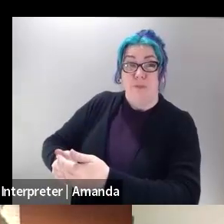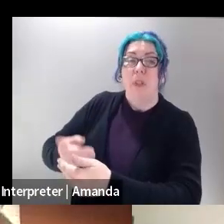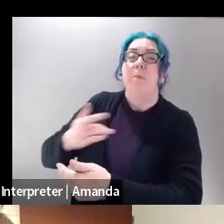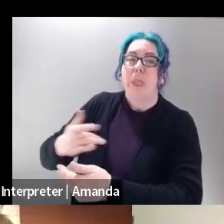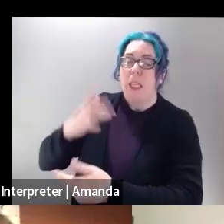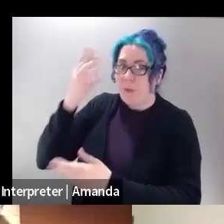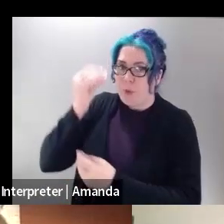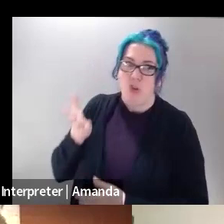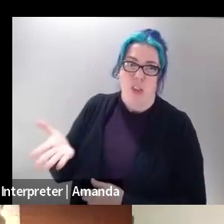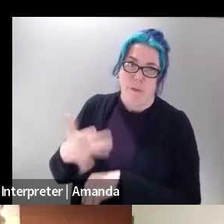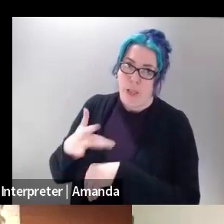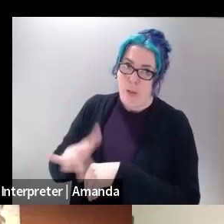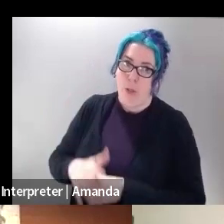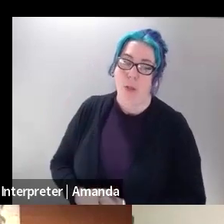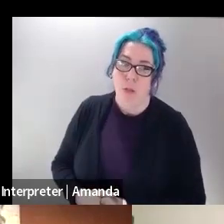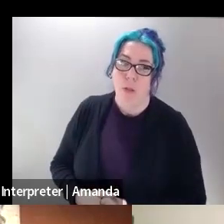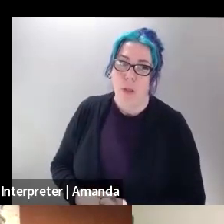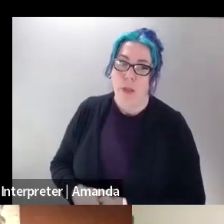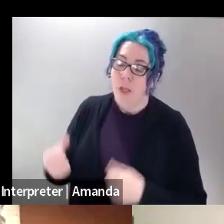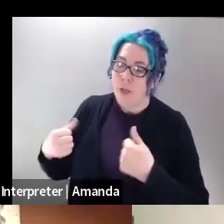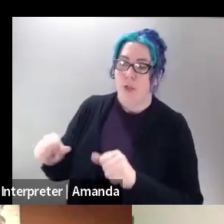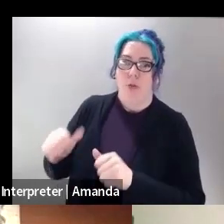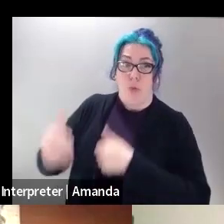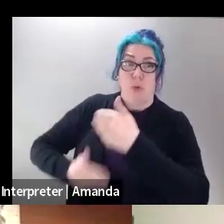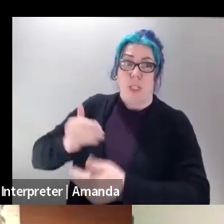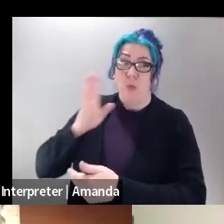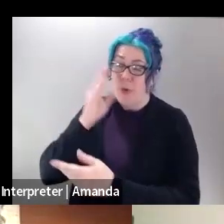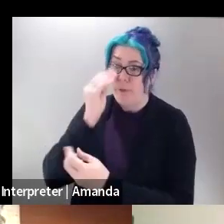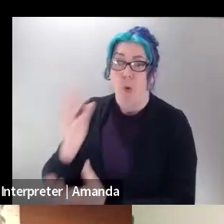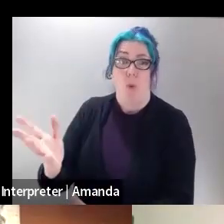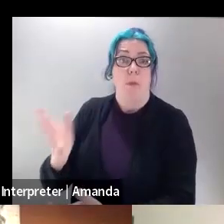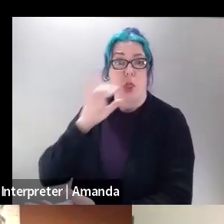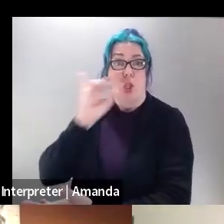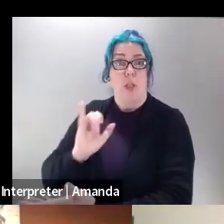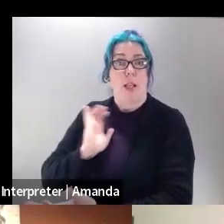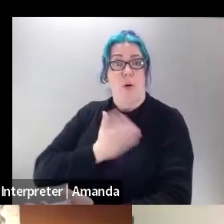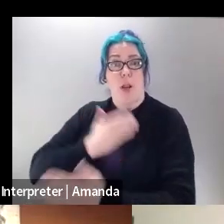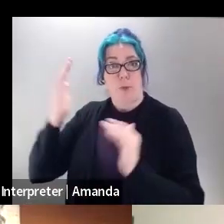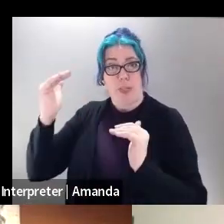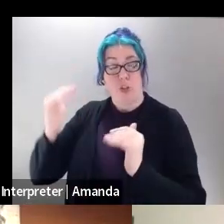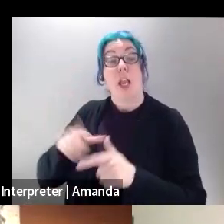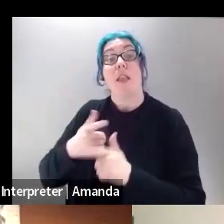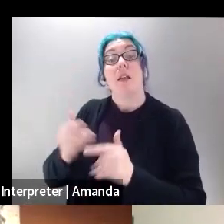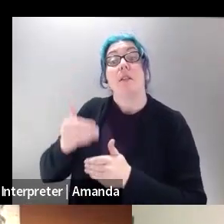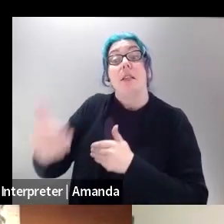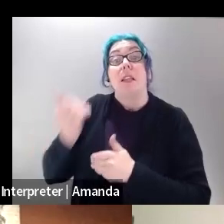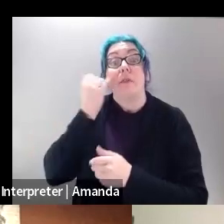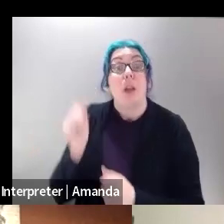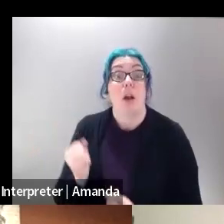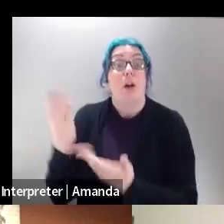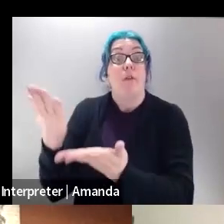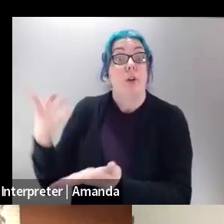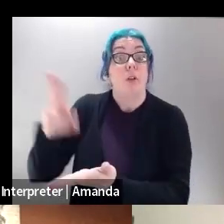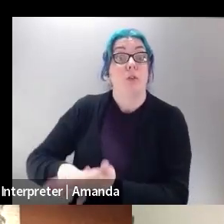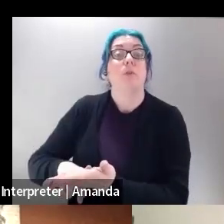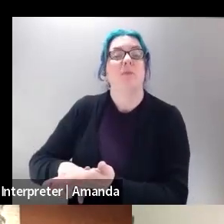the audition process itself. And then part of the, like, moving forward towards offer, part of that conversation then, like as an offer